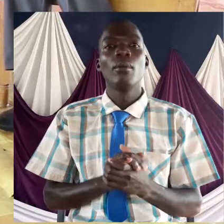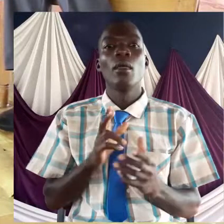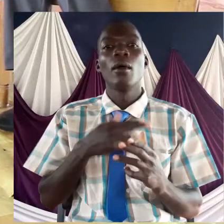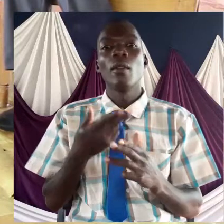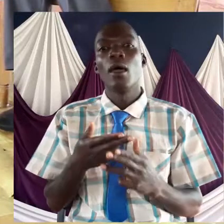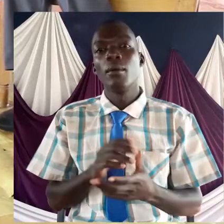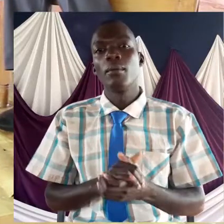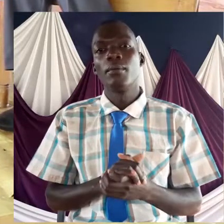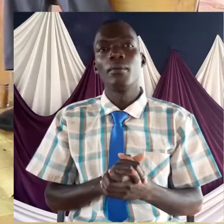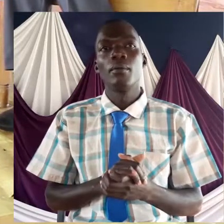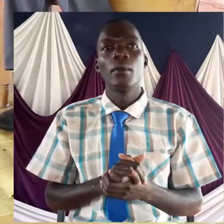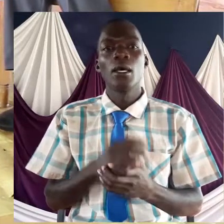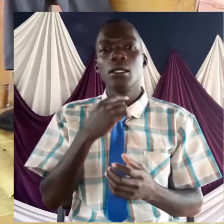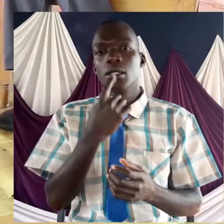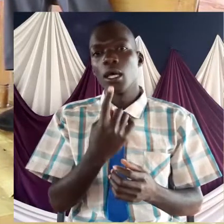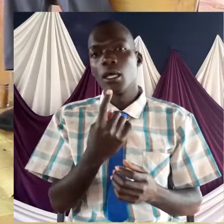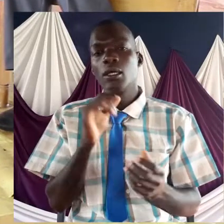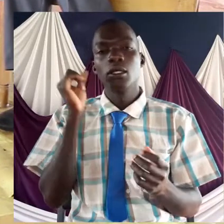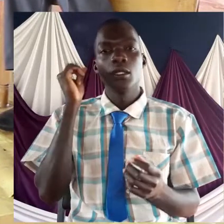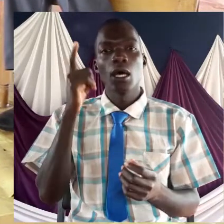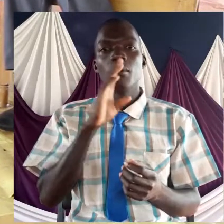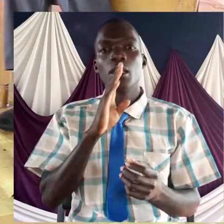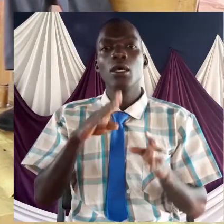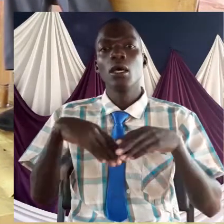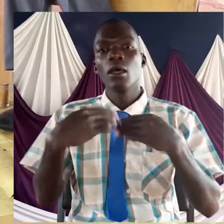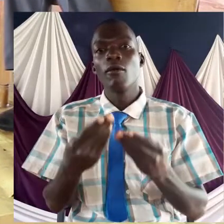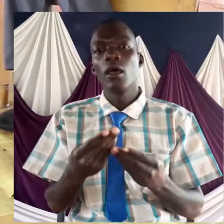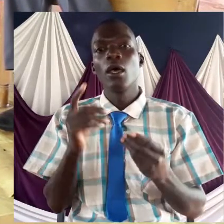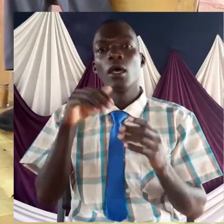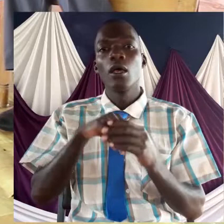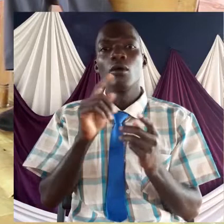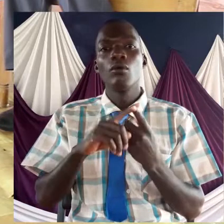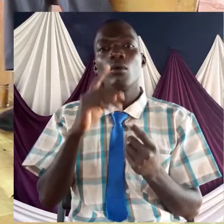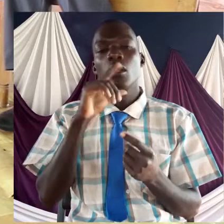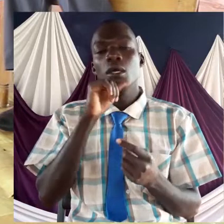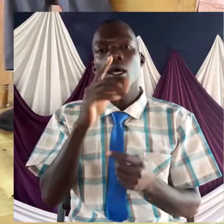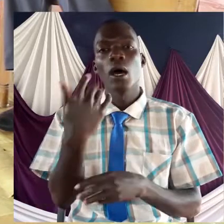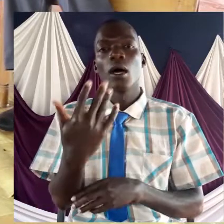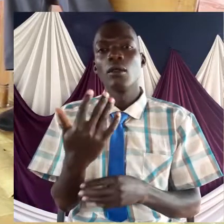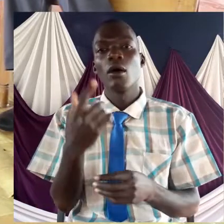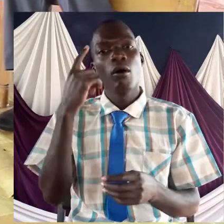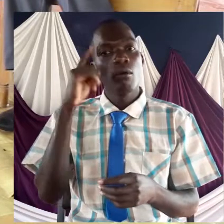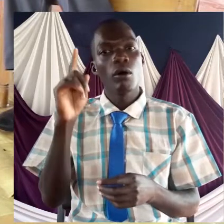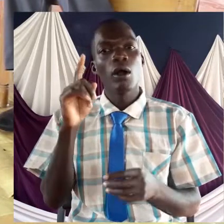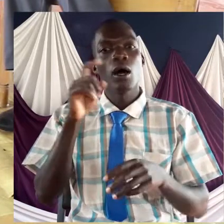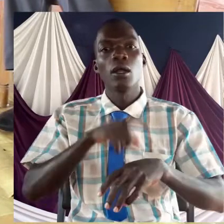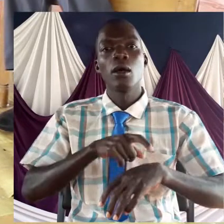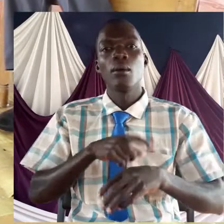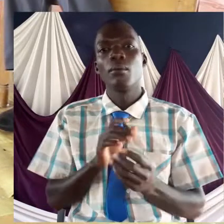Then the saints shall be given into his hand for a